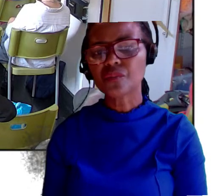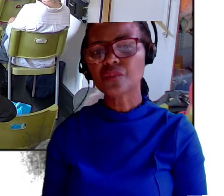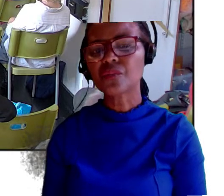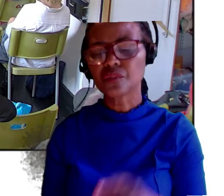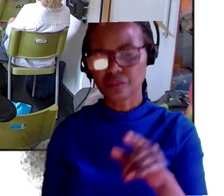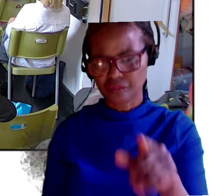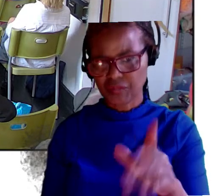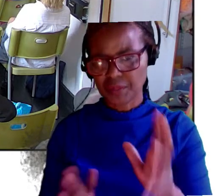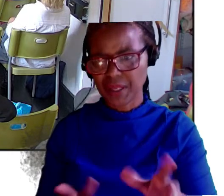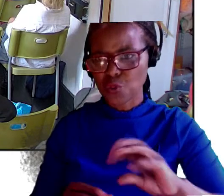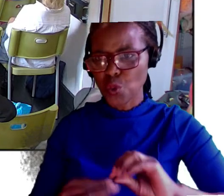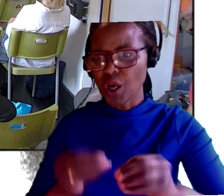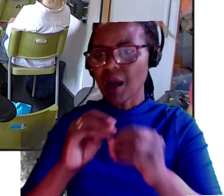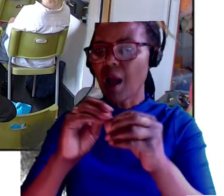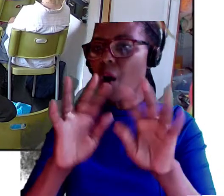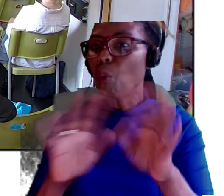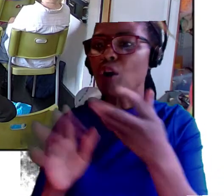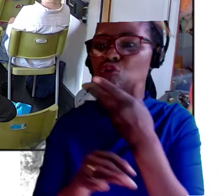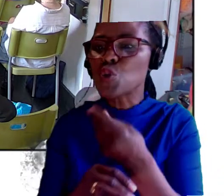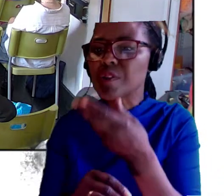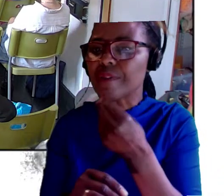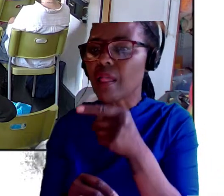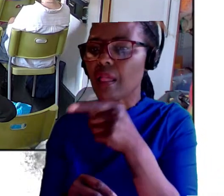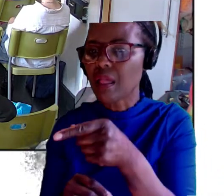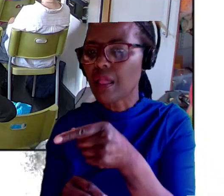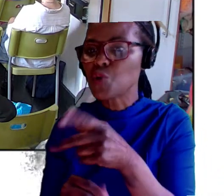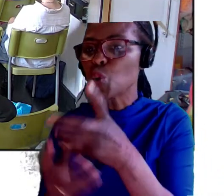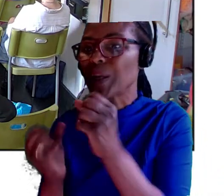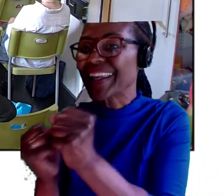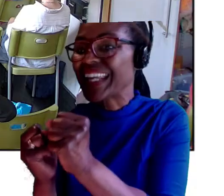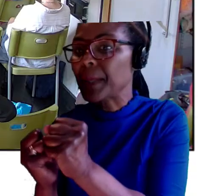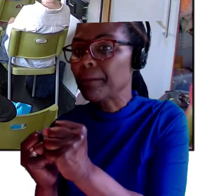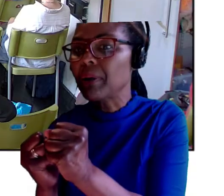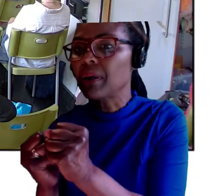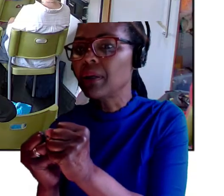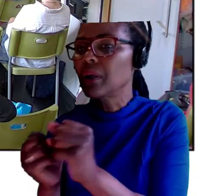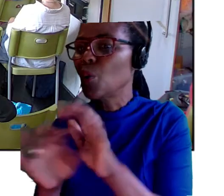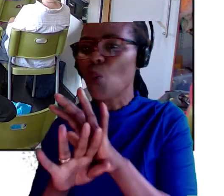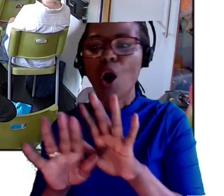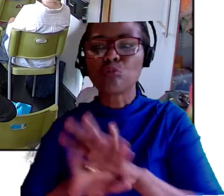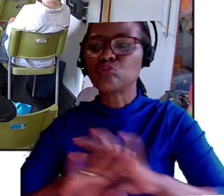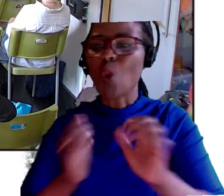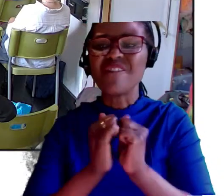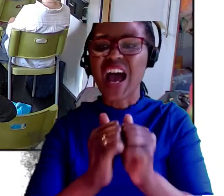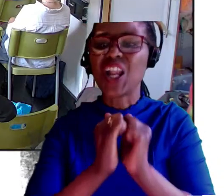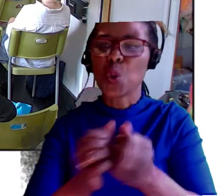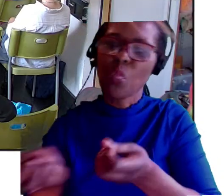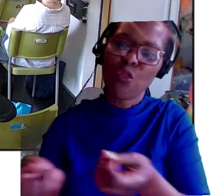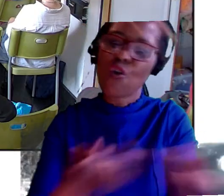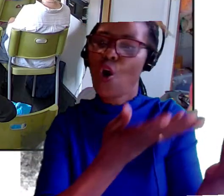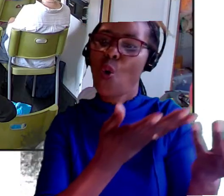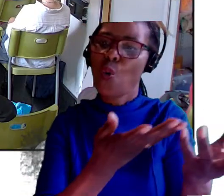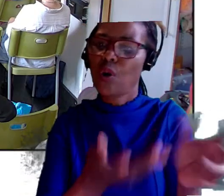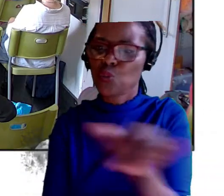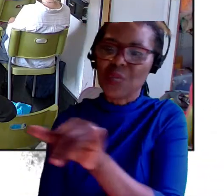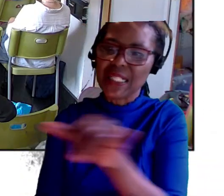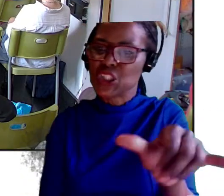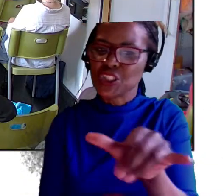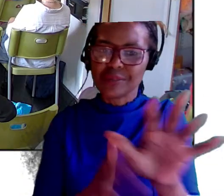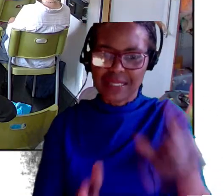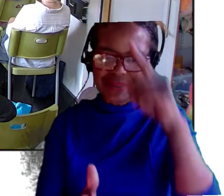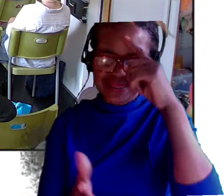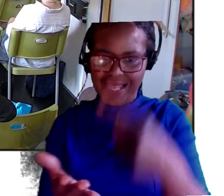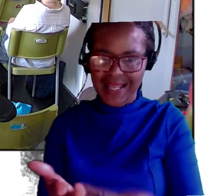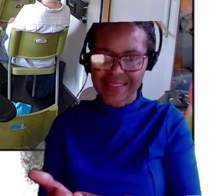keeping and what's like absolutely is of no value whatsoever. So the first thing that happens in Forest 404